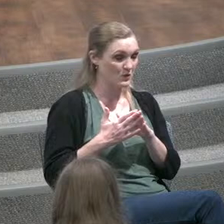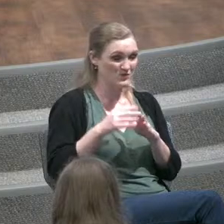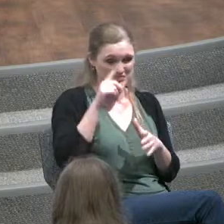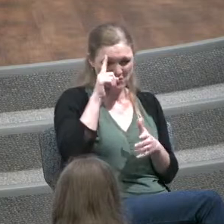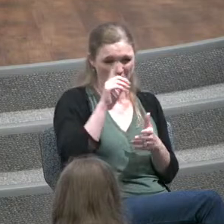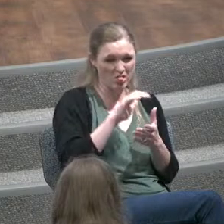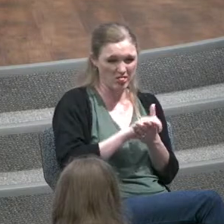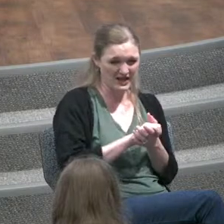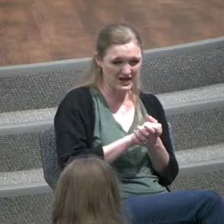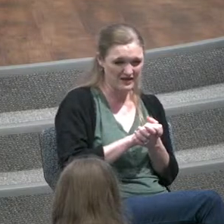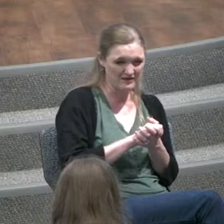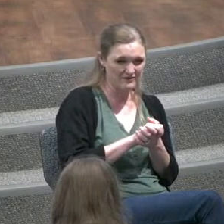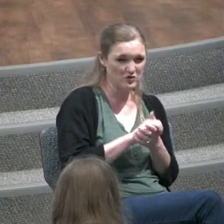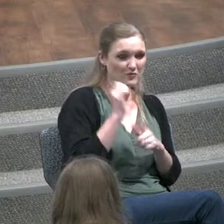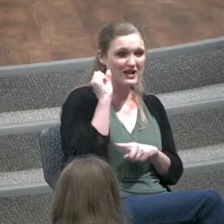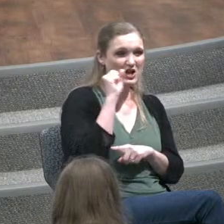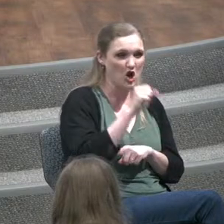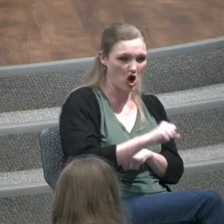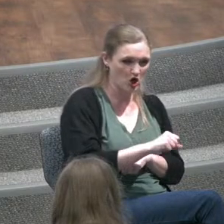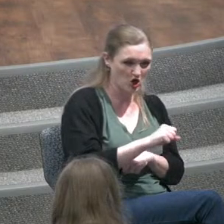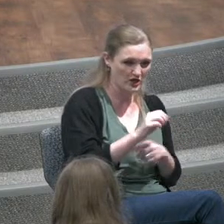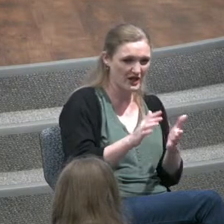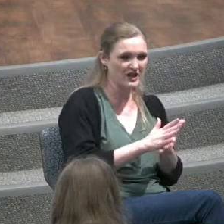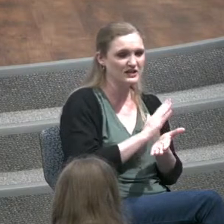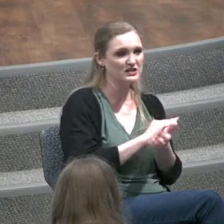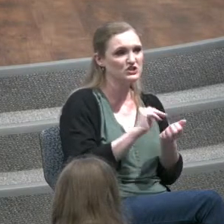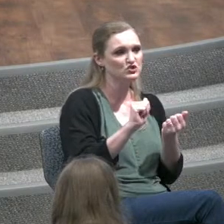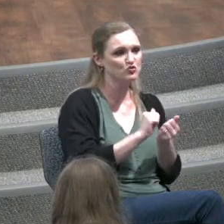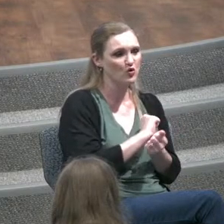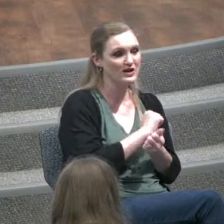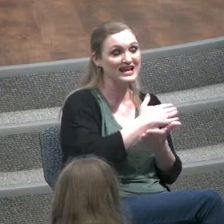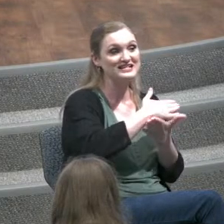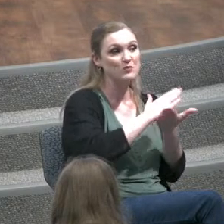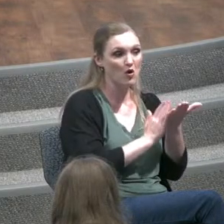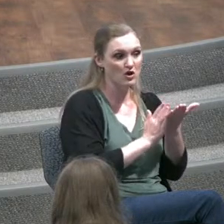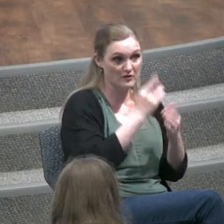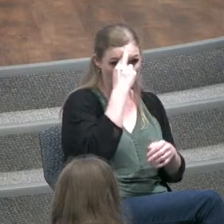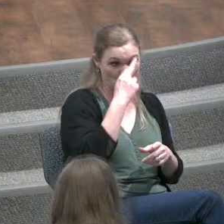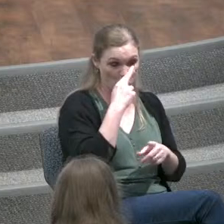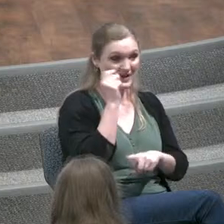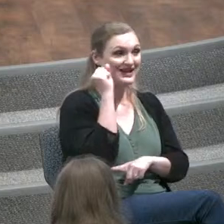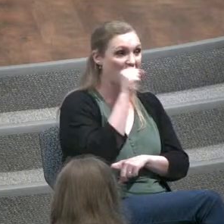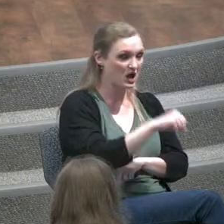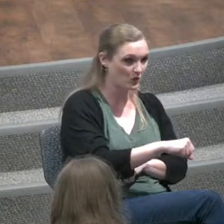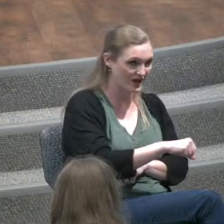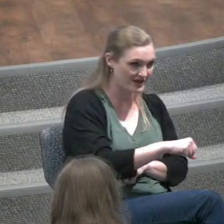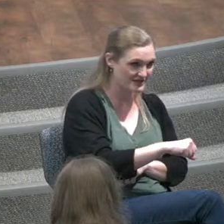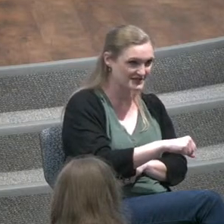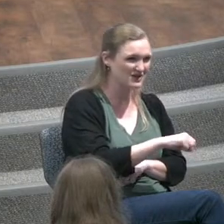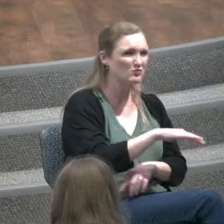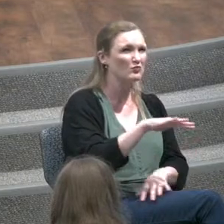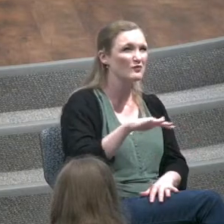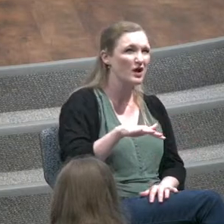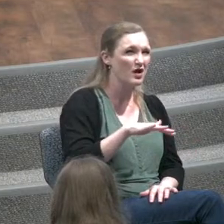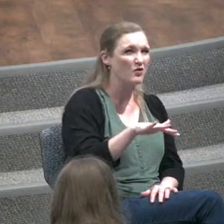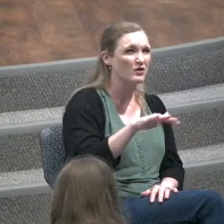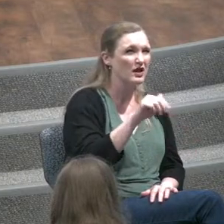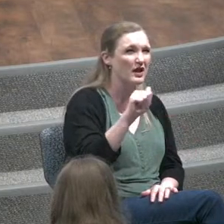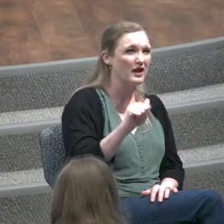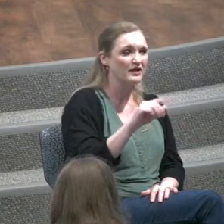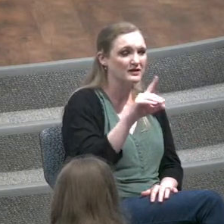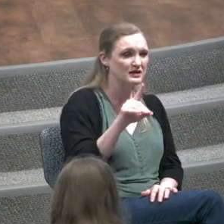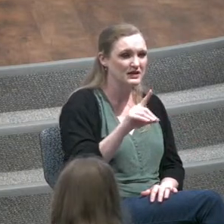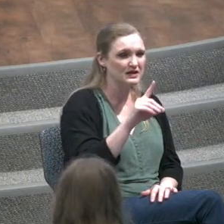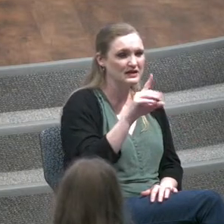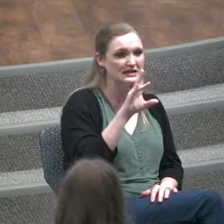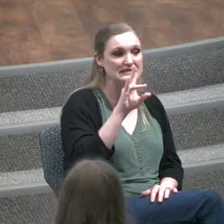was believed to have been conquered and destroyed as part of the Roman conquest, in and around AD 70.